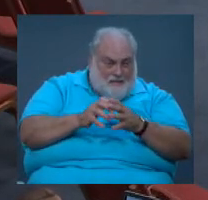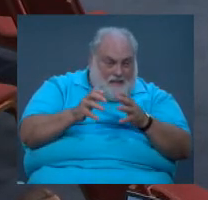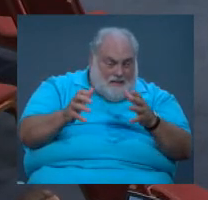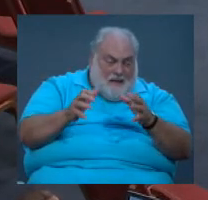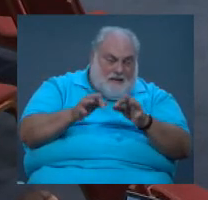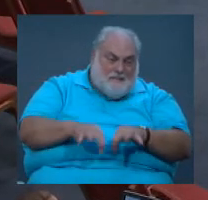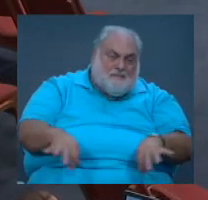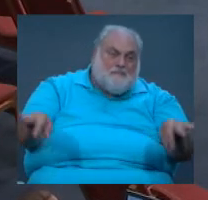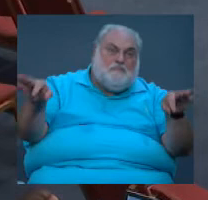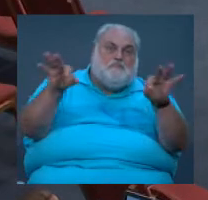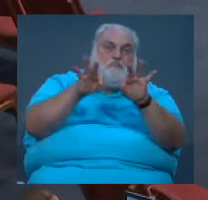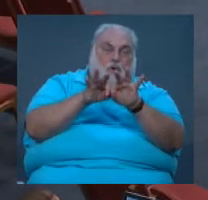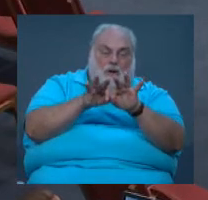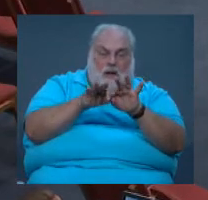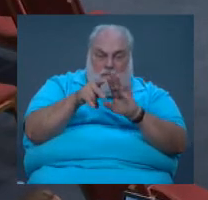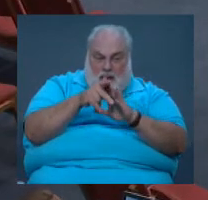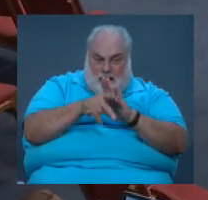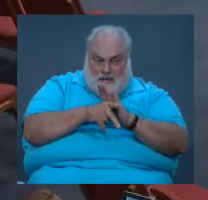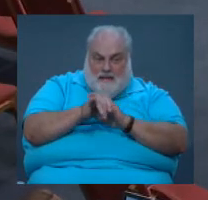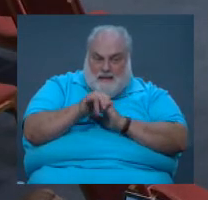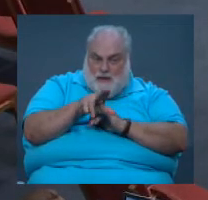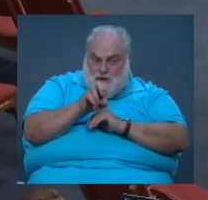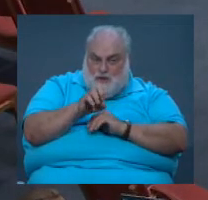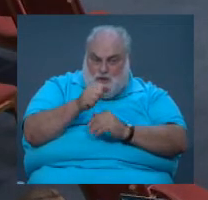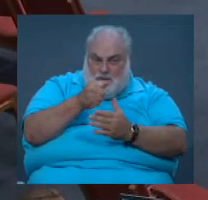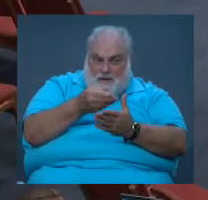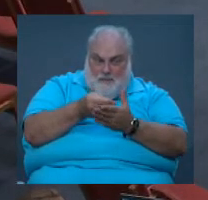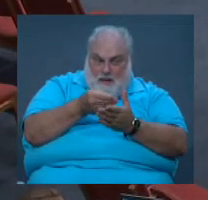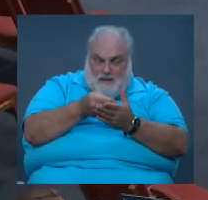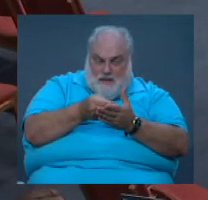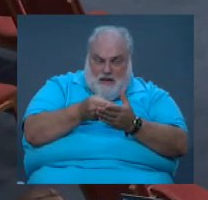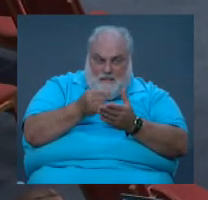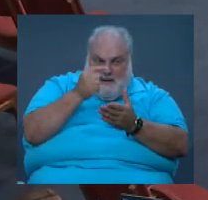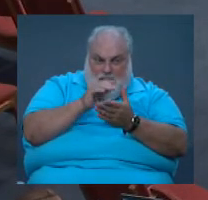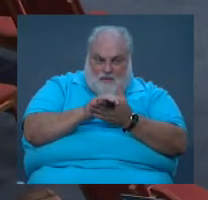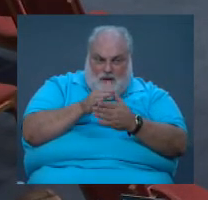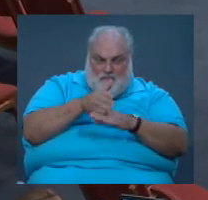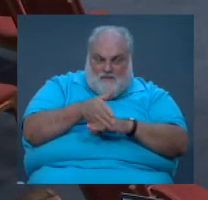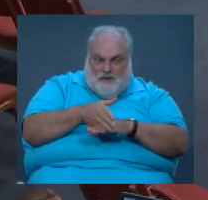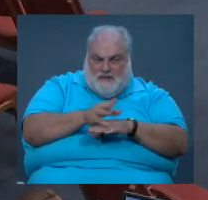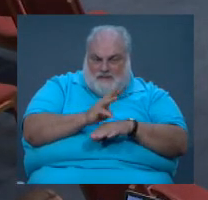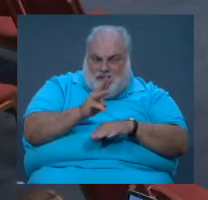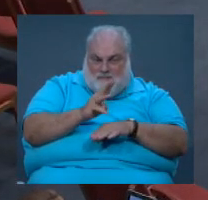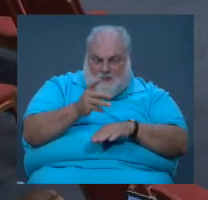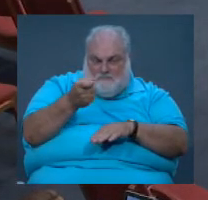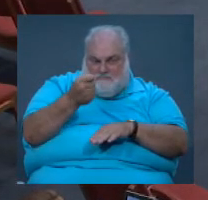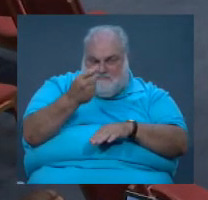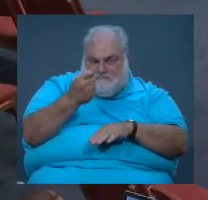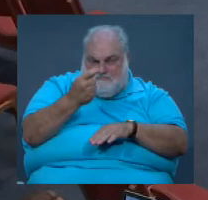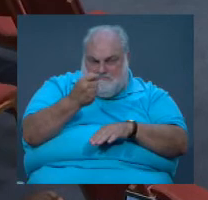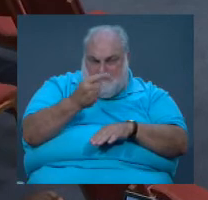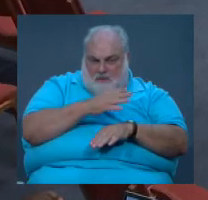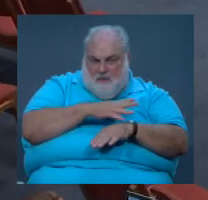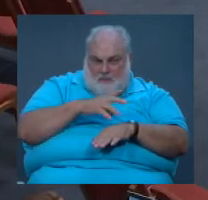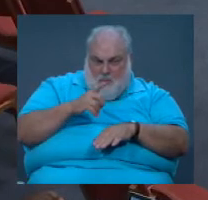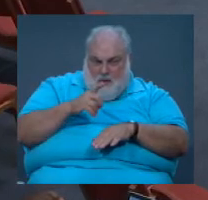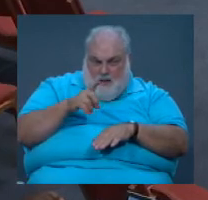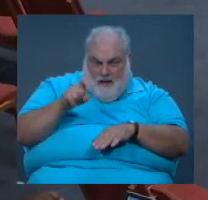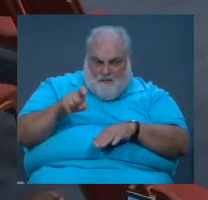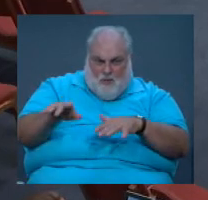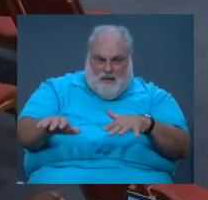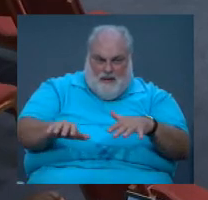vitally important policy issue, being the budget, I think we can run over a little bit after 6, but totally understand if board members